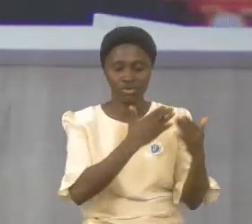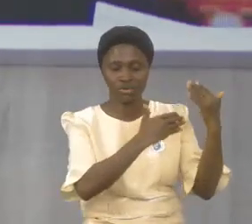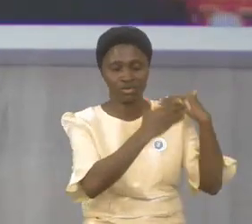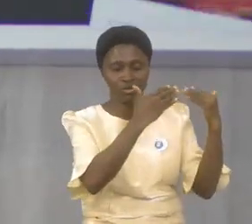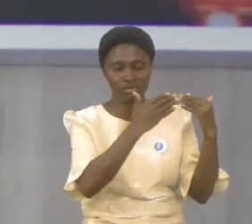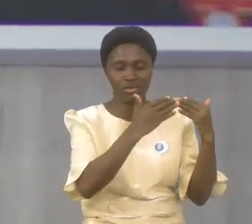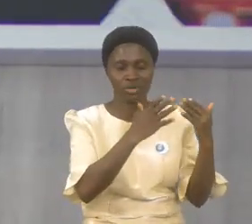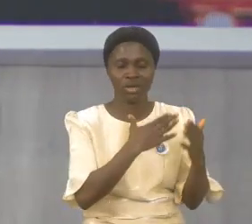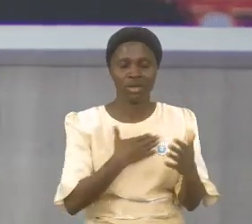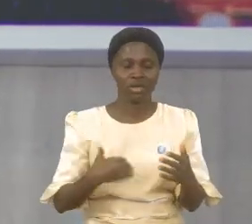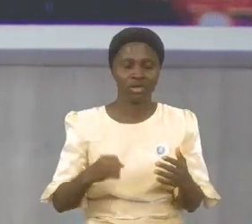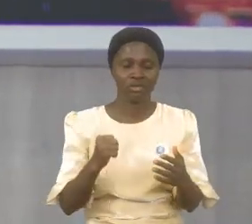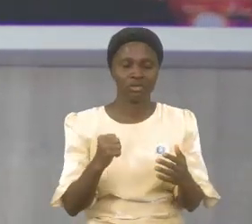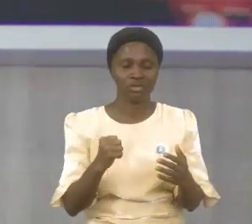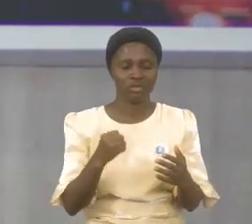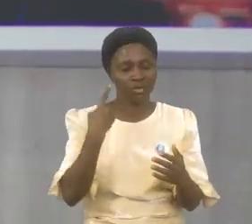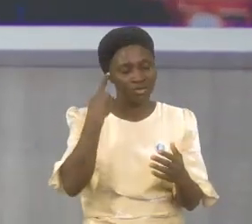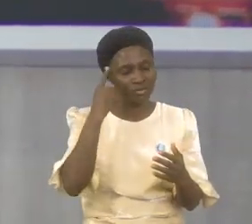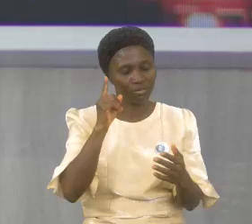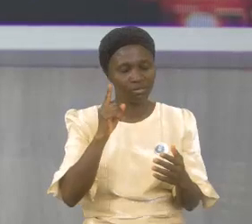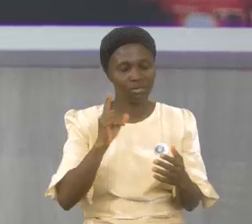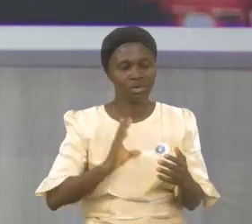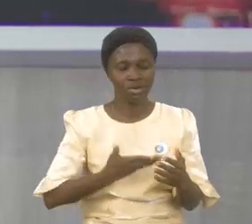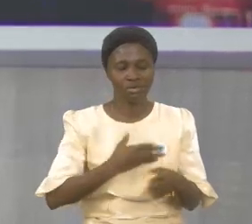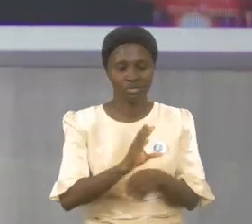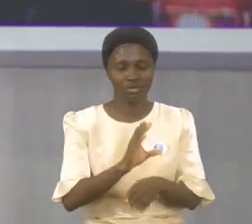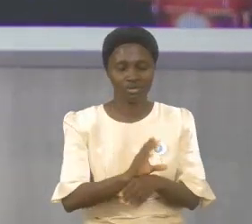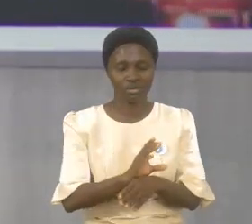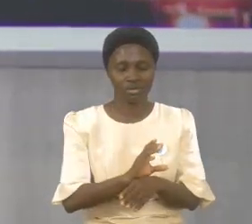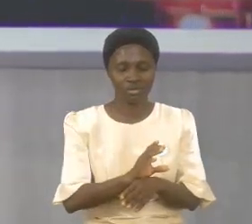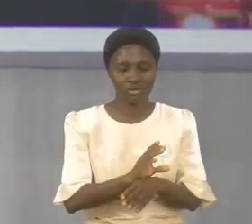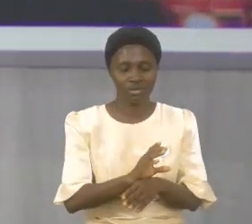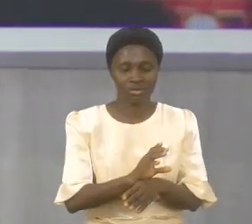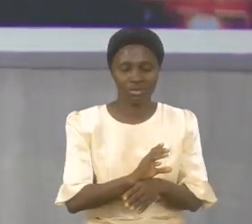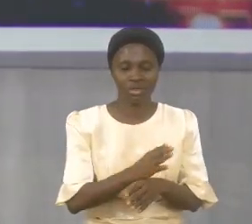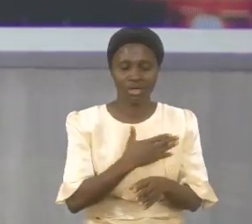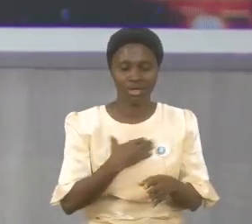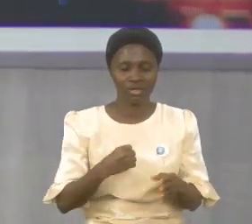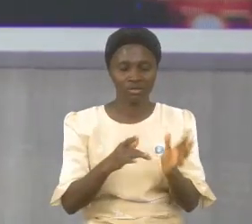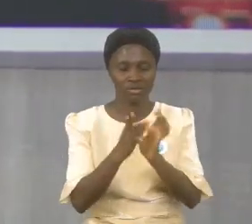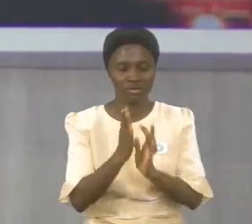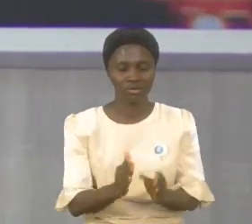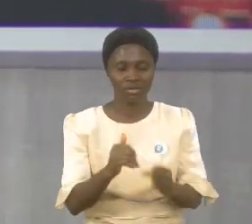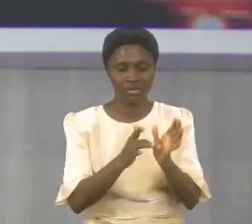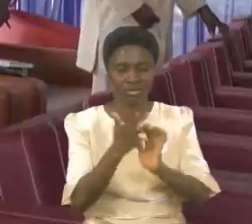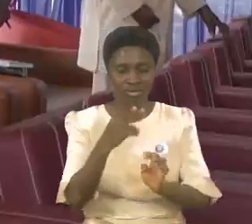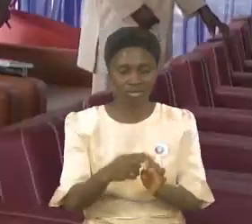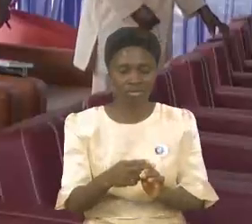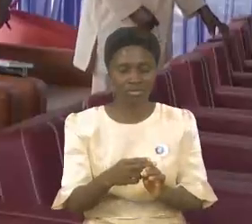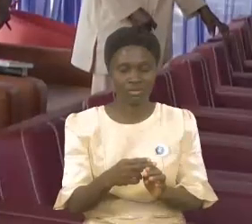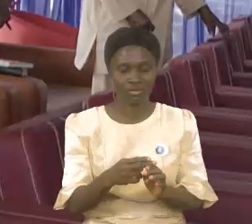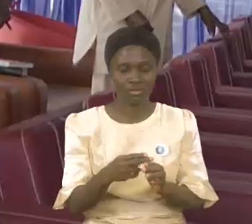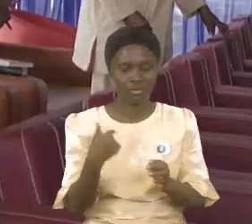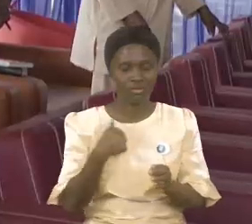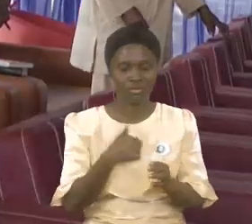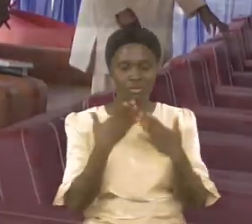dispensation, and for every congregation and convert and Christian in Jesus' name. We thank